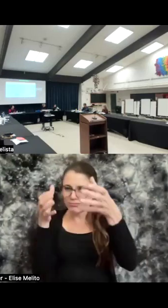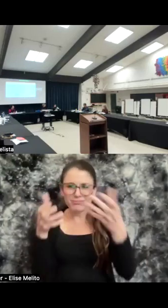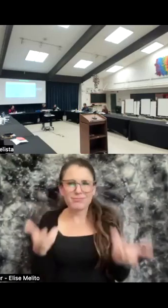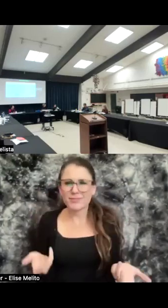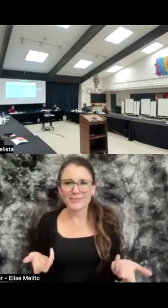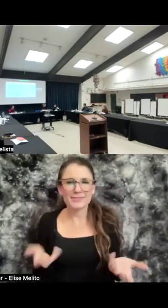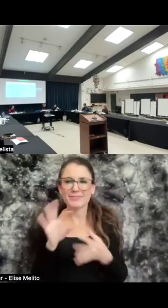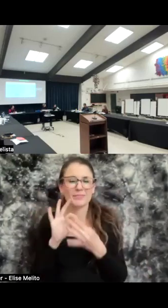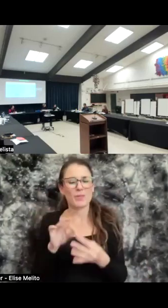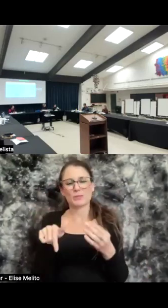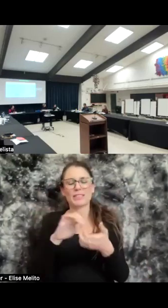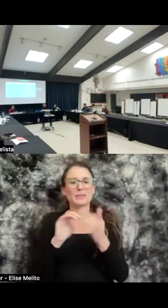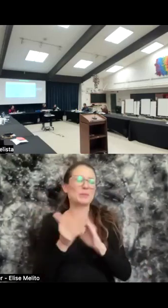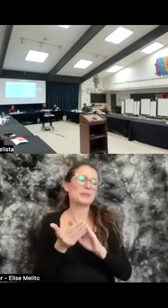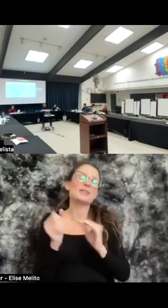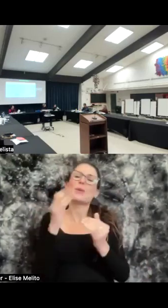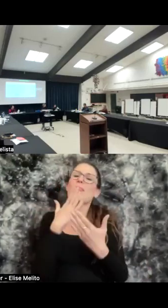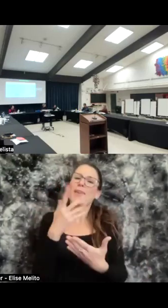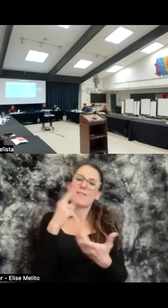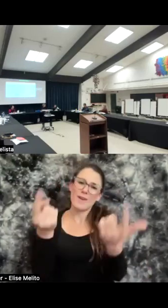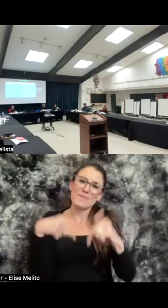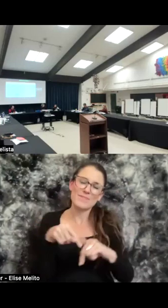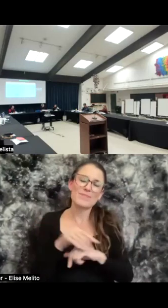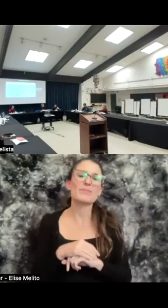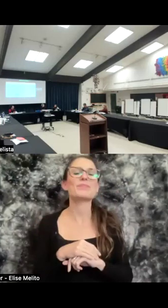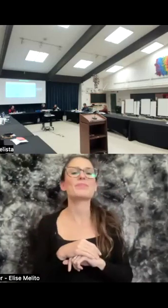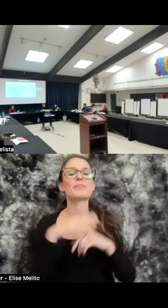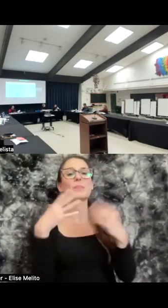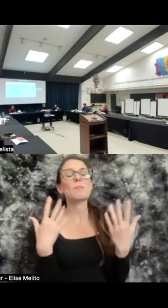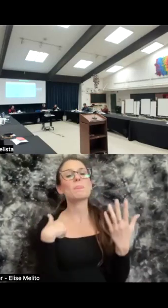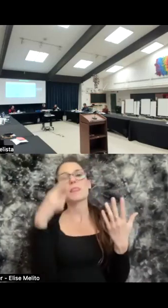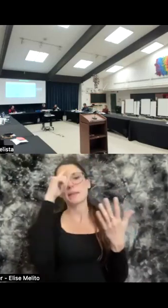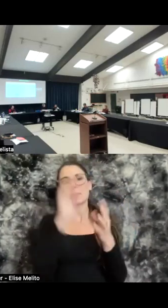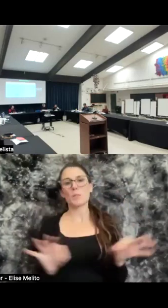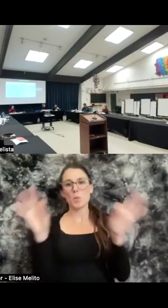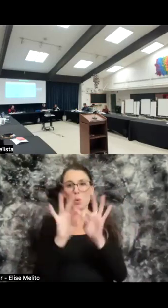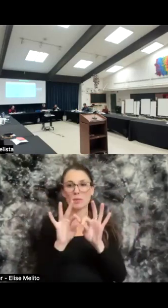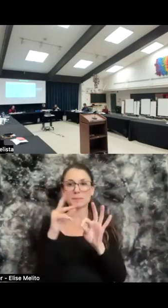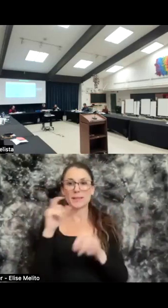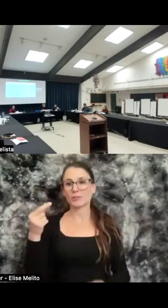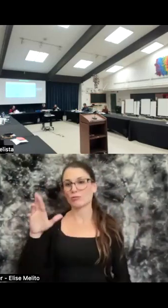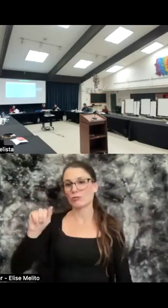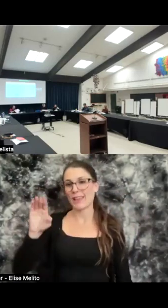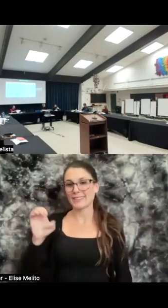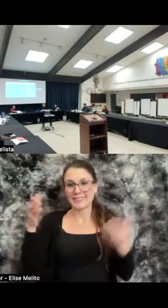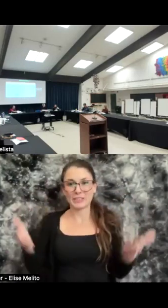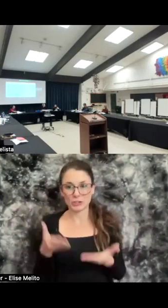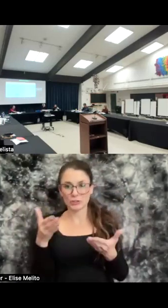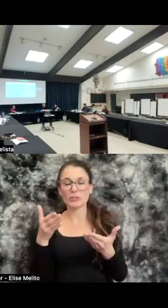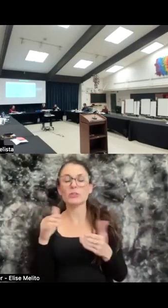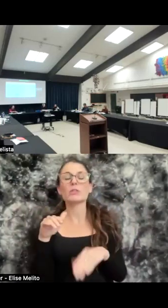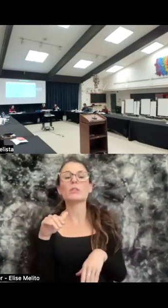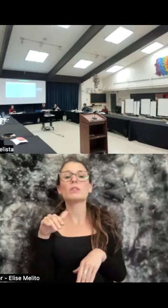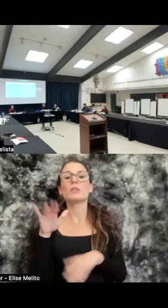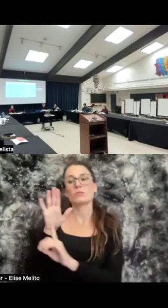in our learning community. So thank you for being here. I think it is important, since Grace is here